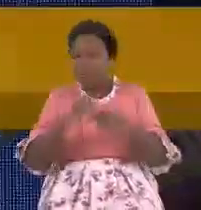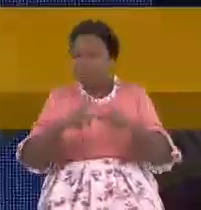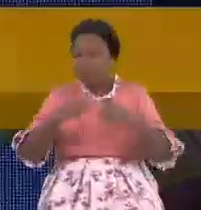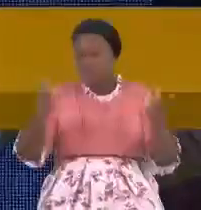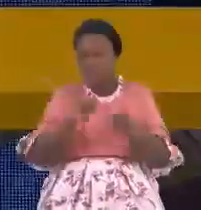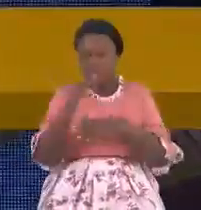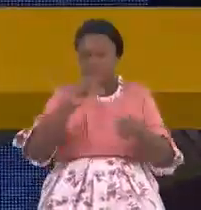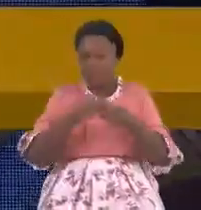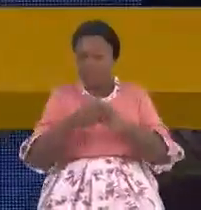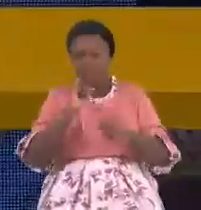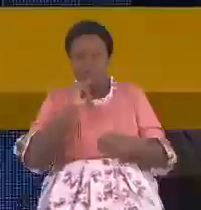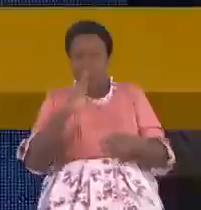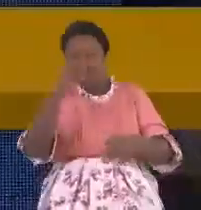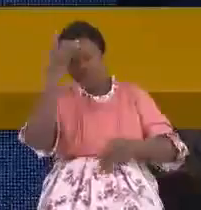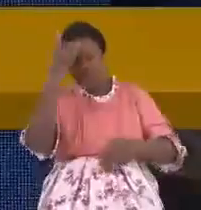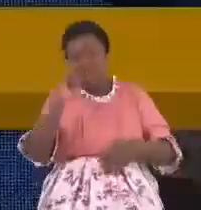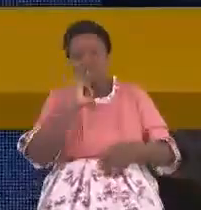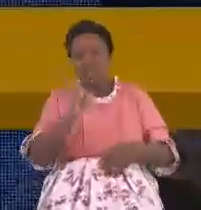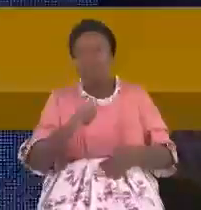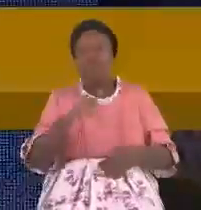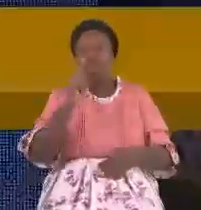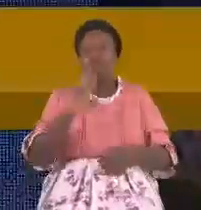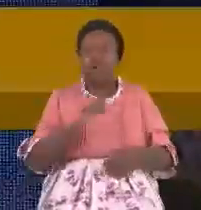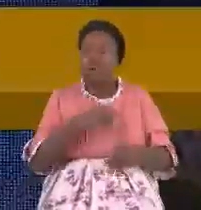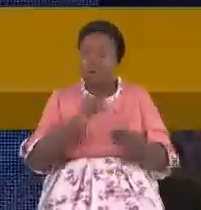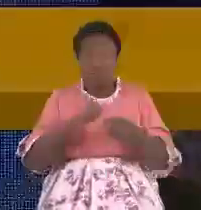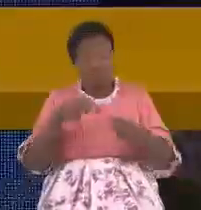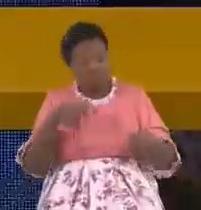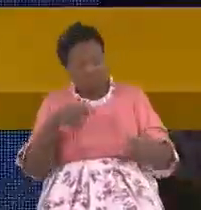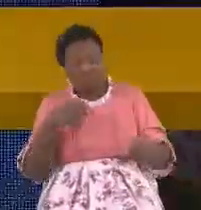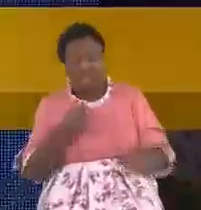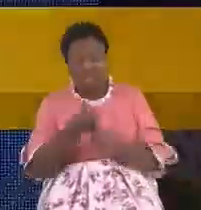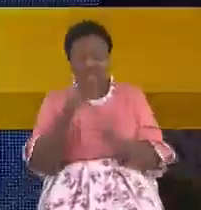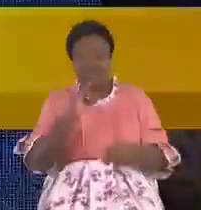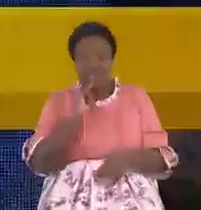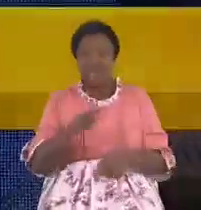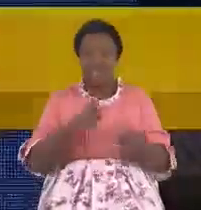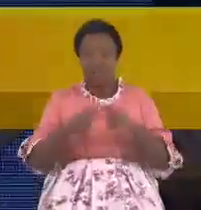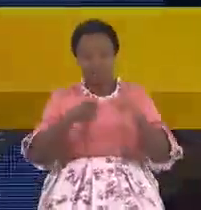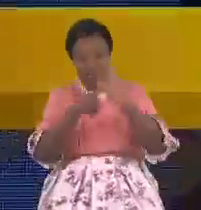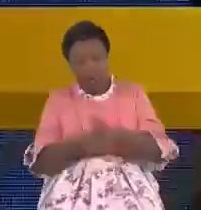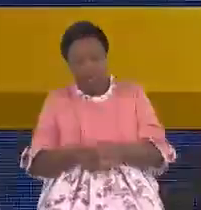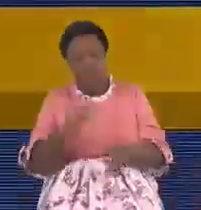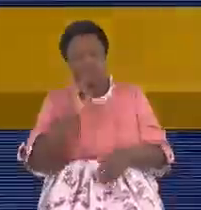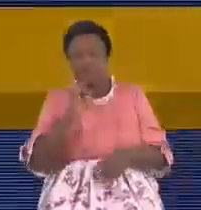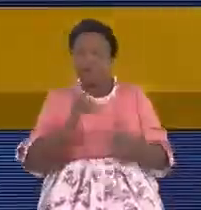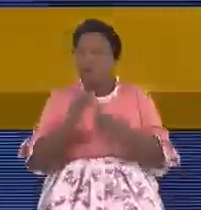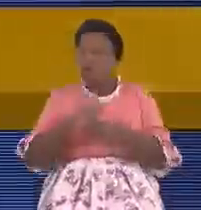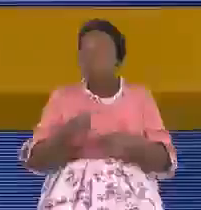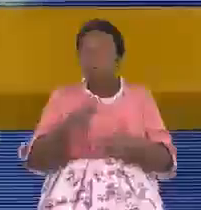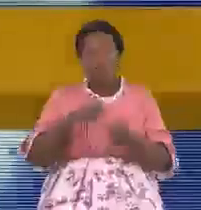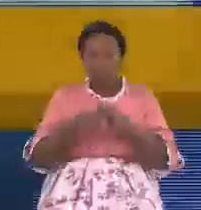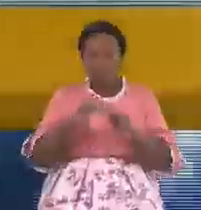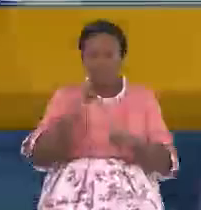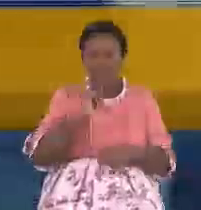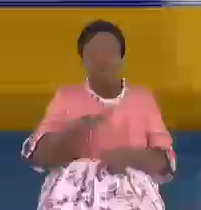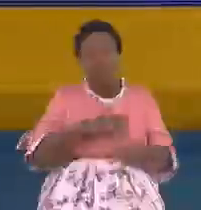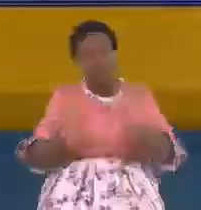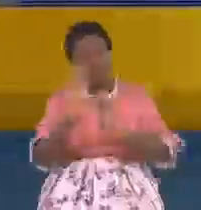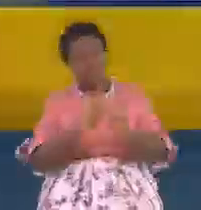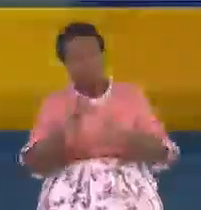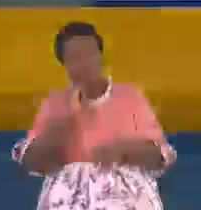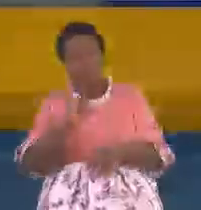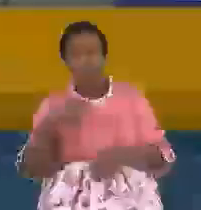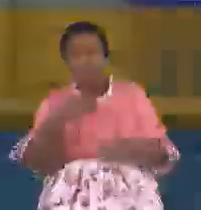your sickness is your attack is your up your oppression is or your affliction is we have a